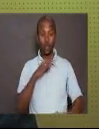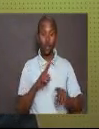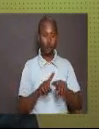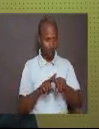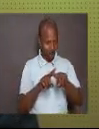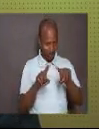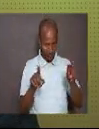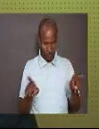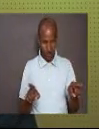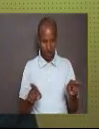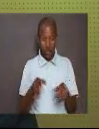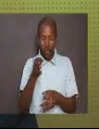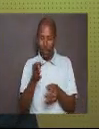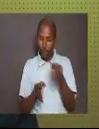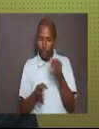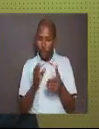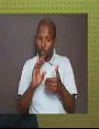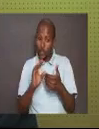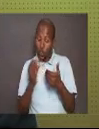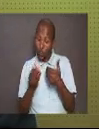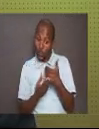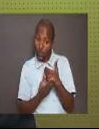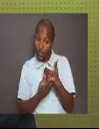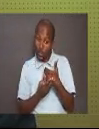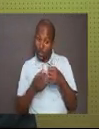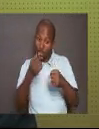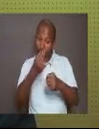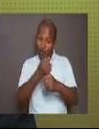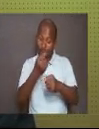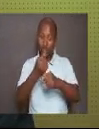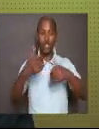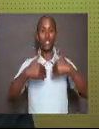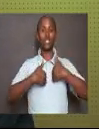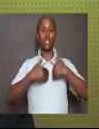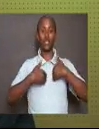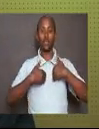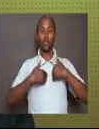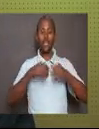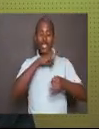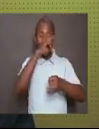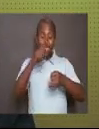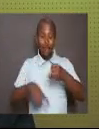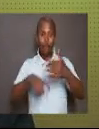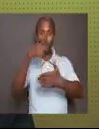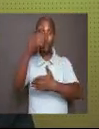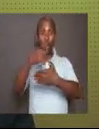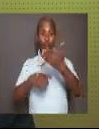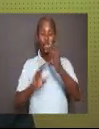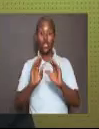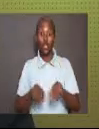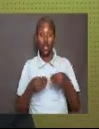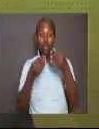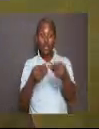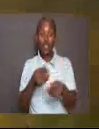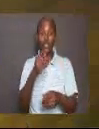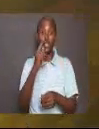But if the conditions apply, the existence of extreme values is